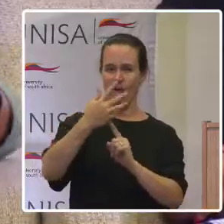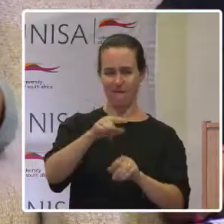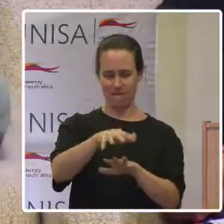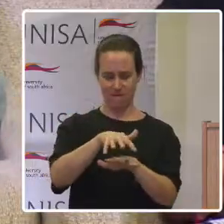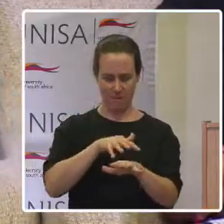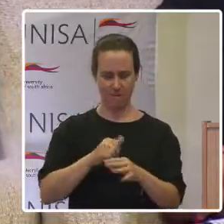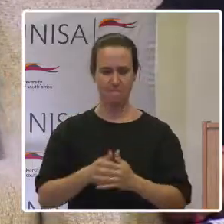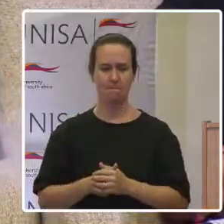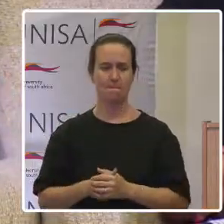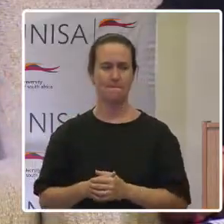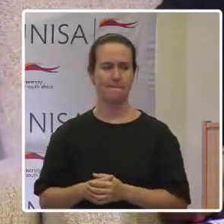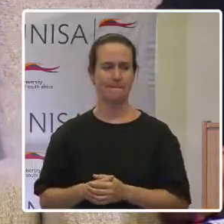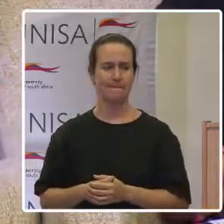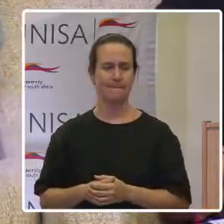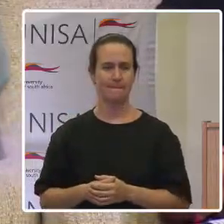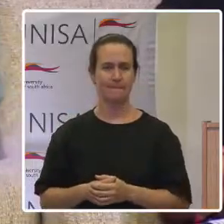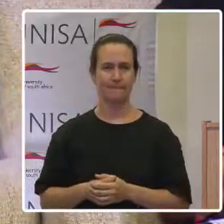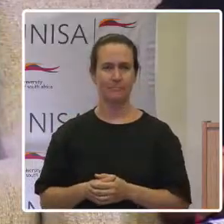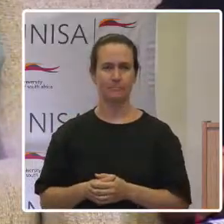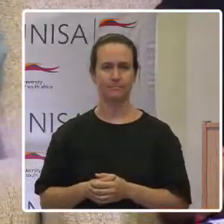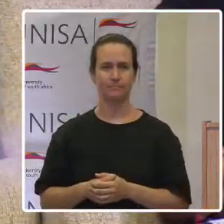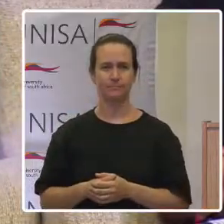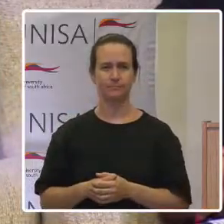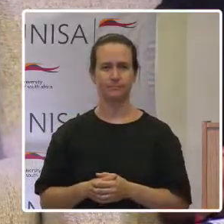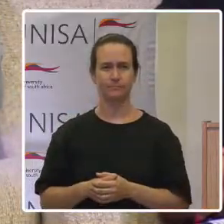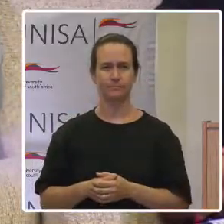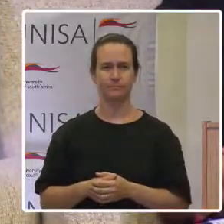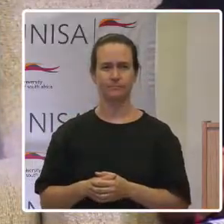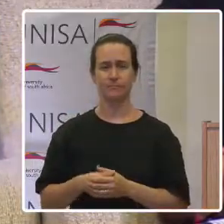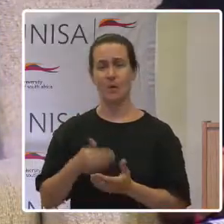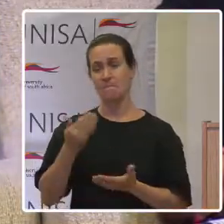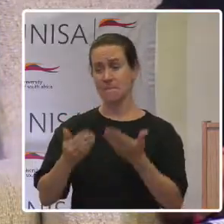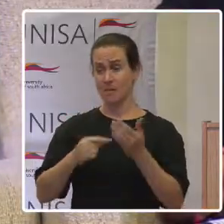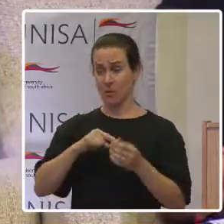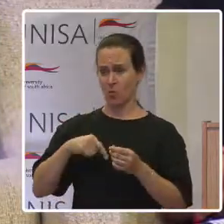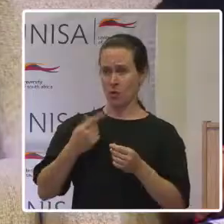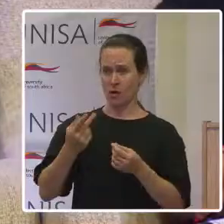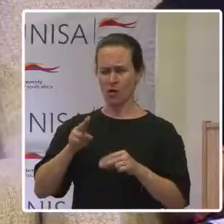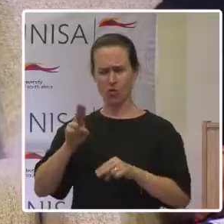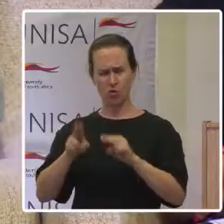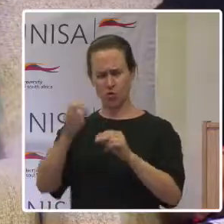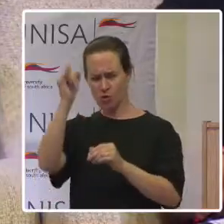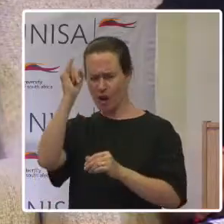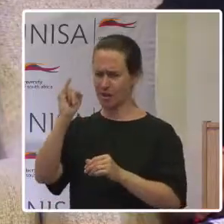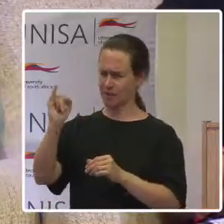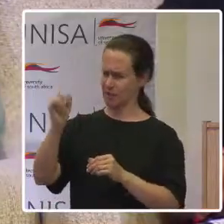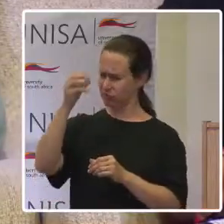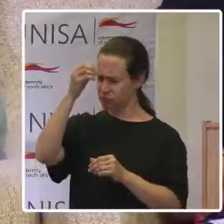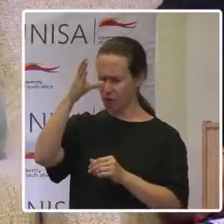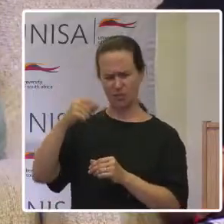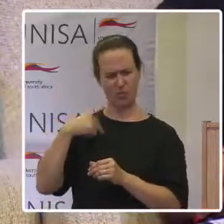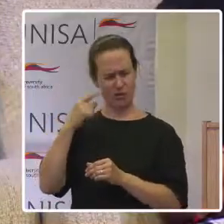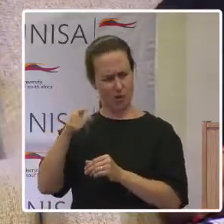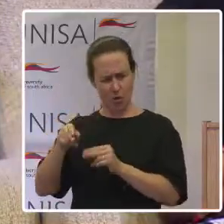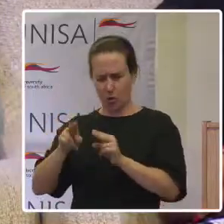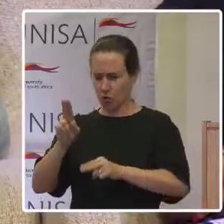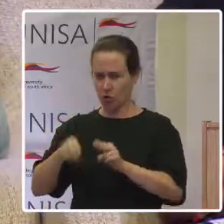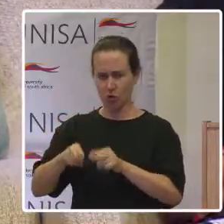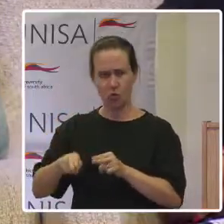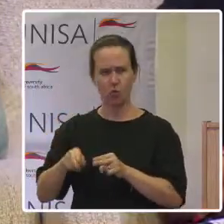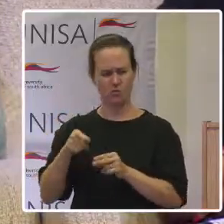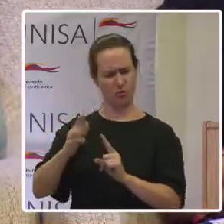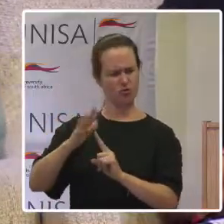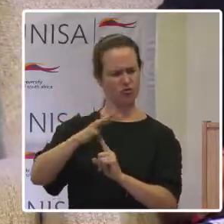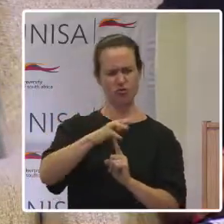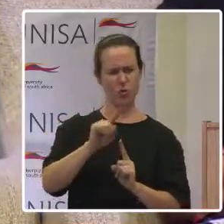So while some of us might be new to these ideas and concepts and things like that surrounding